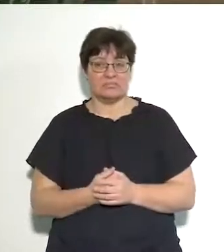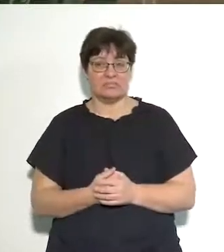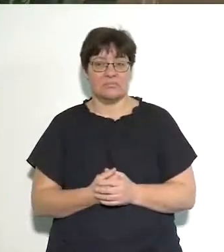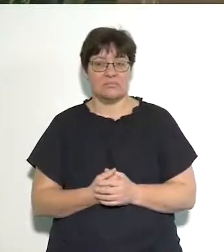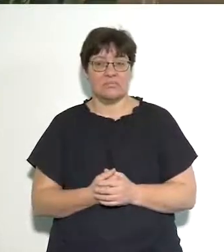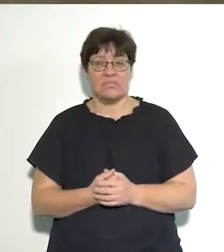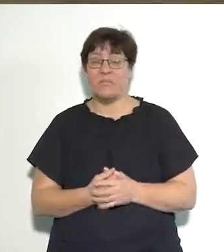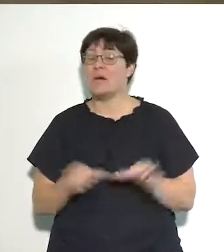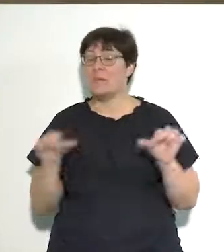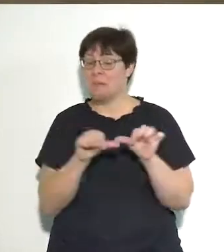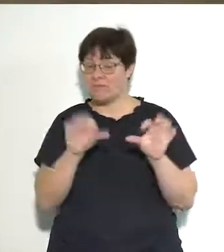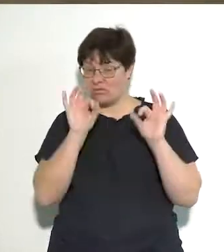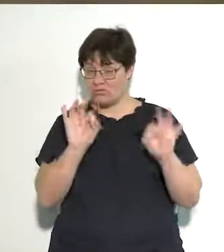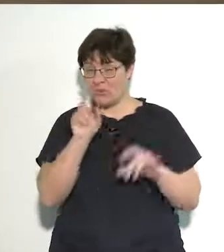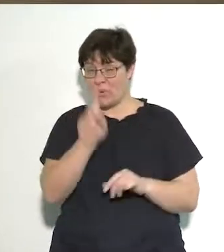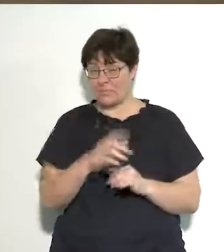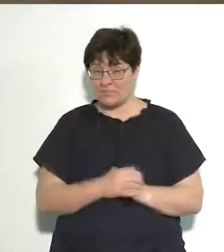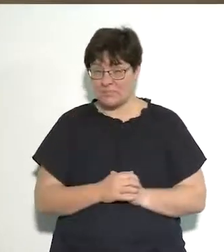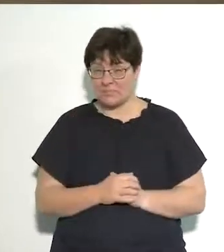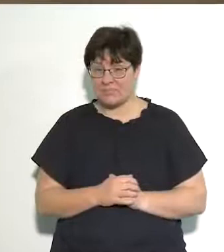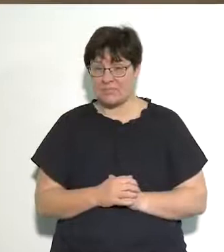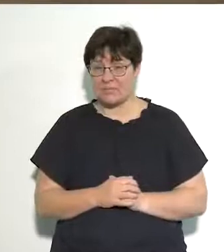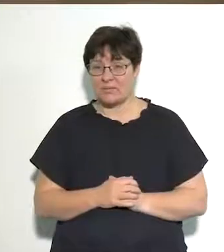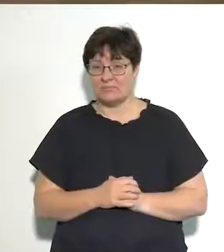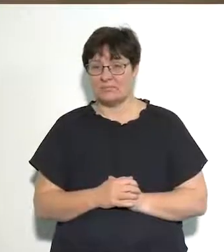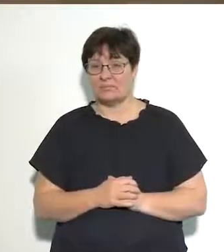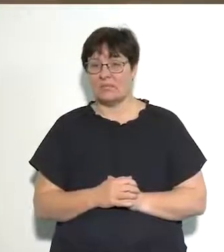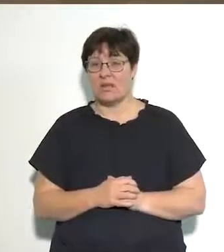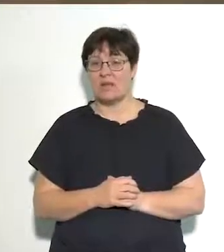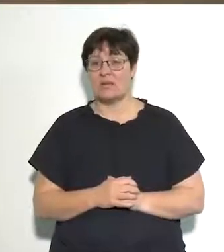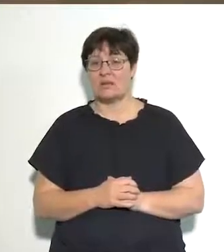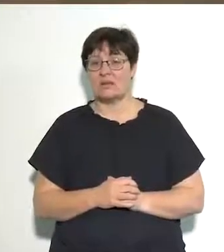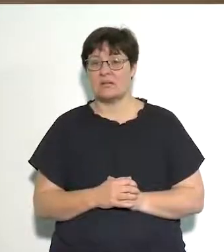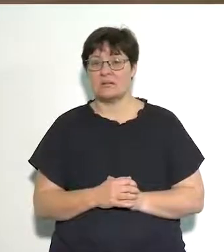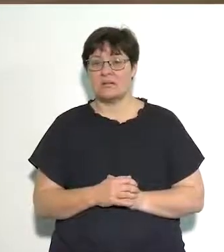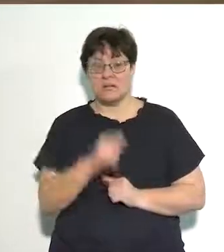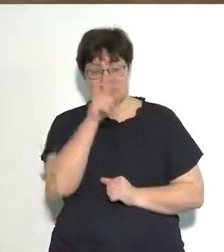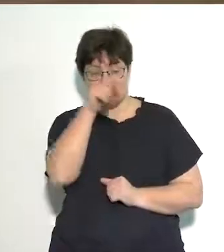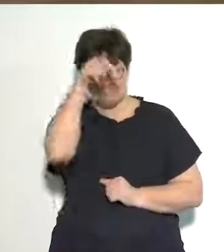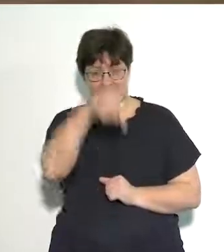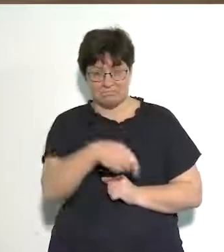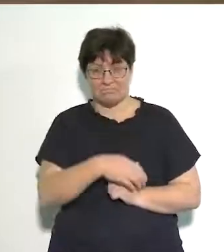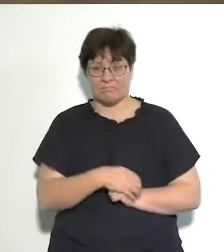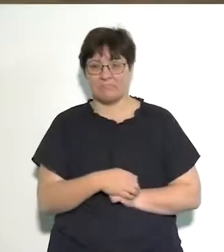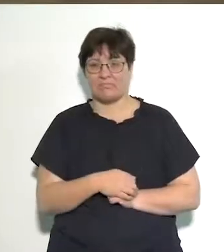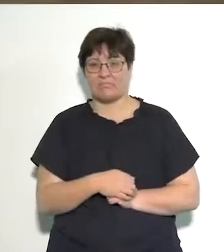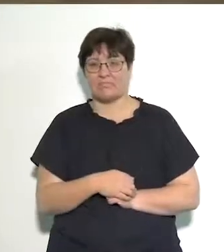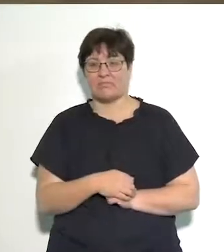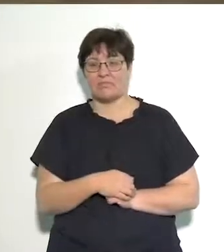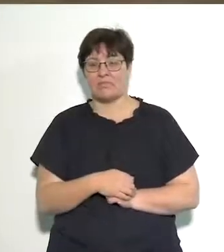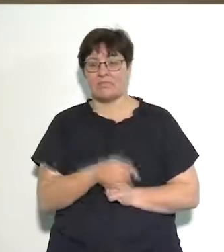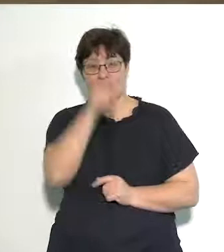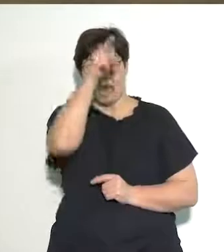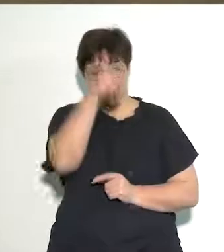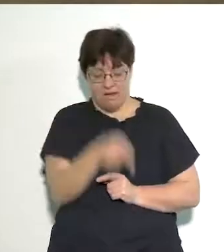to try our best to measure correctly. So here I go. That's hole number 1. I can see it over there. So I'm going to